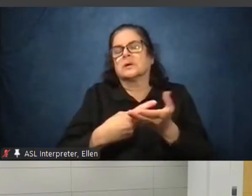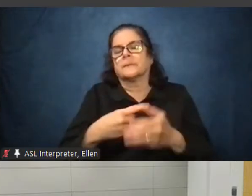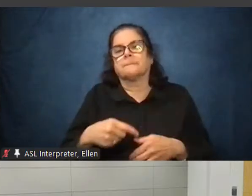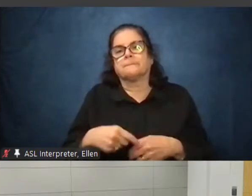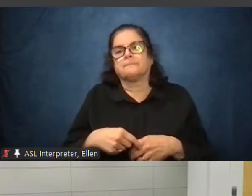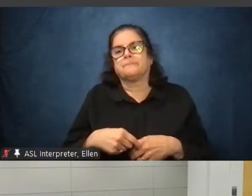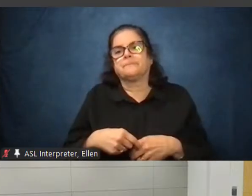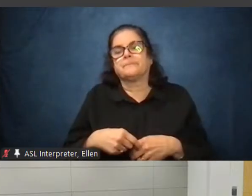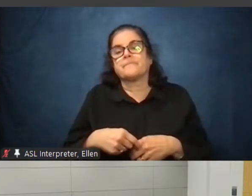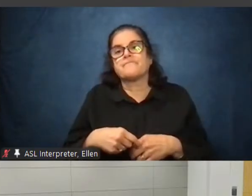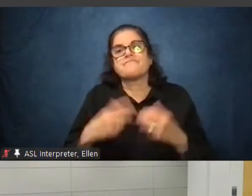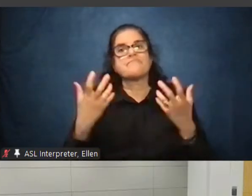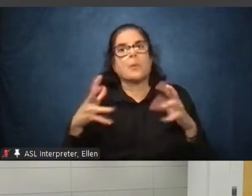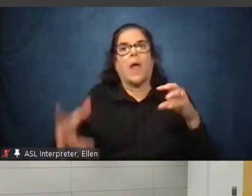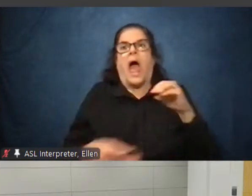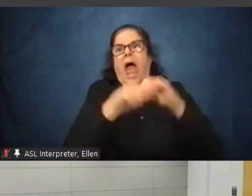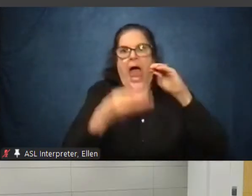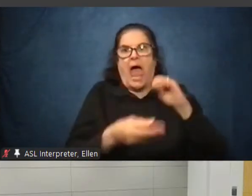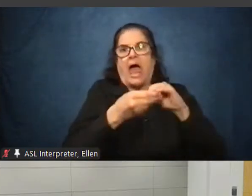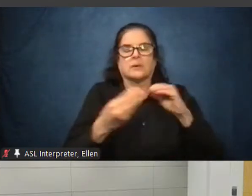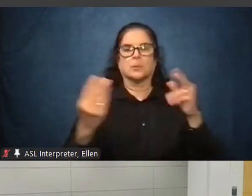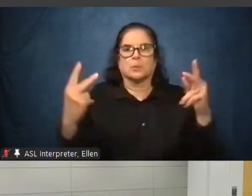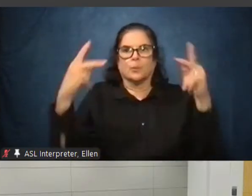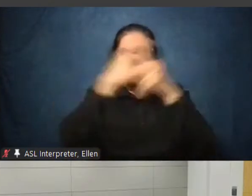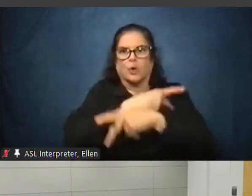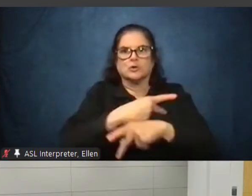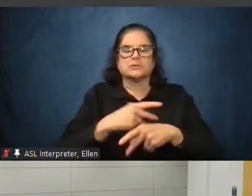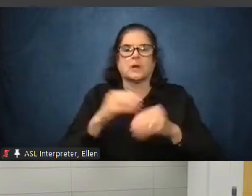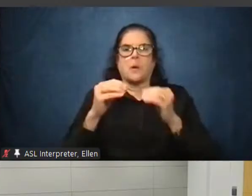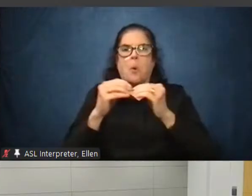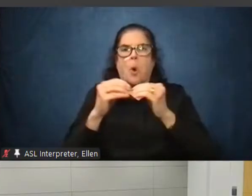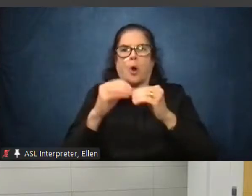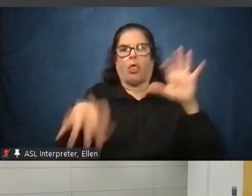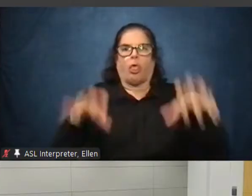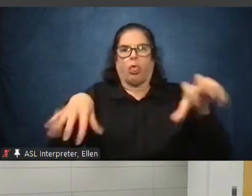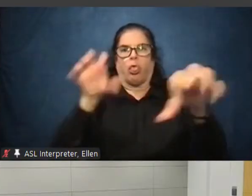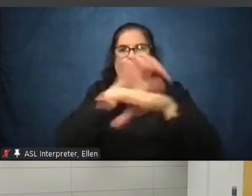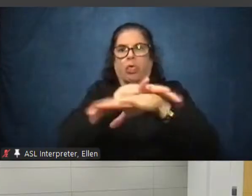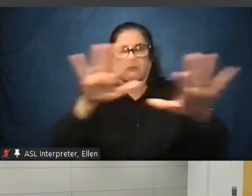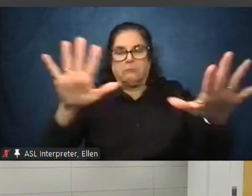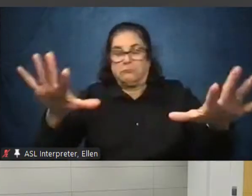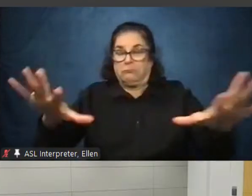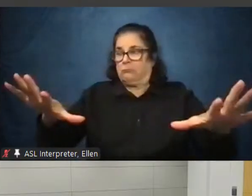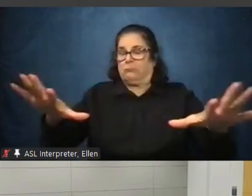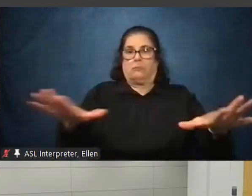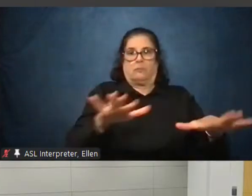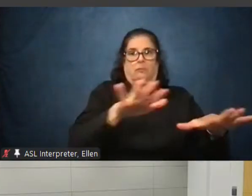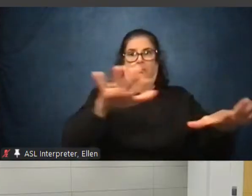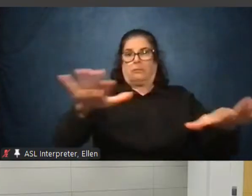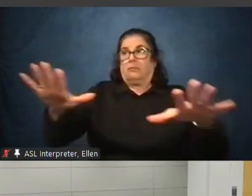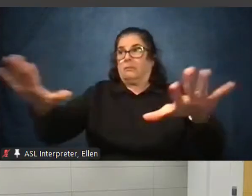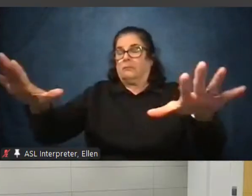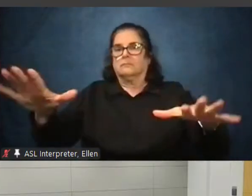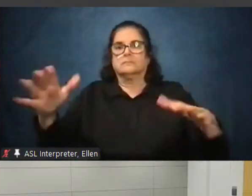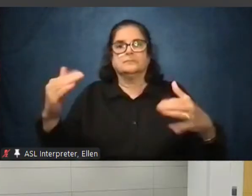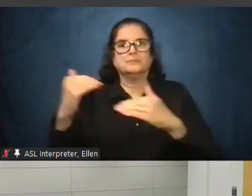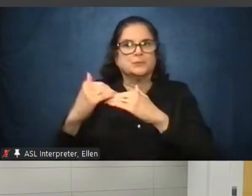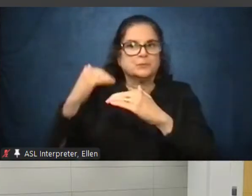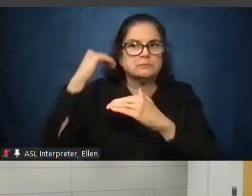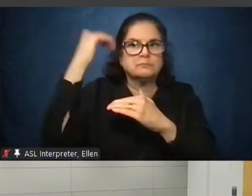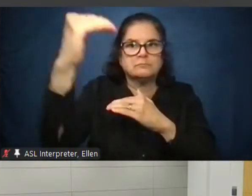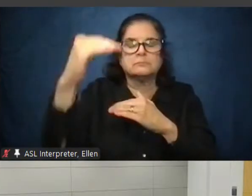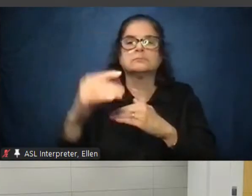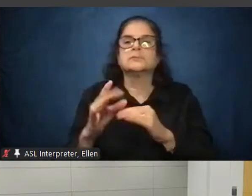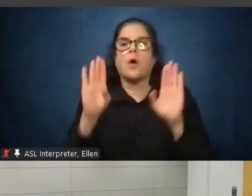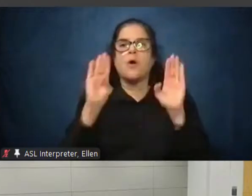not continuing to add more things that create more clutter. And potentially what needs to happen is we focus on a couple key